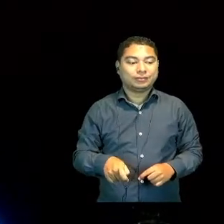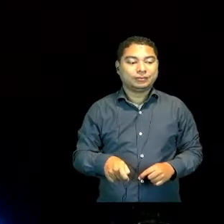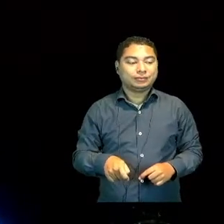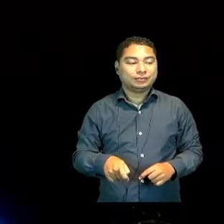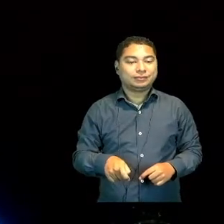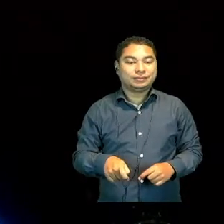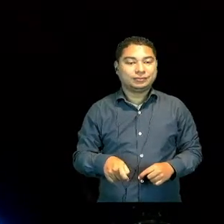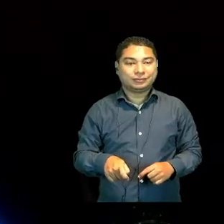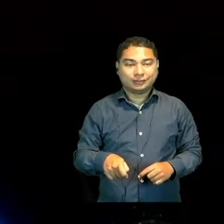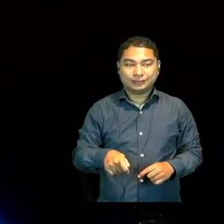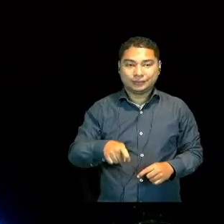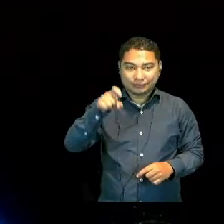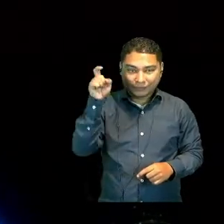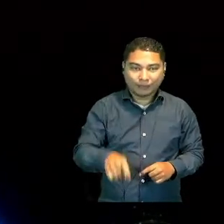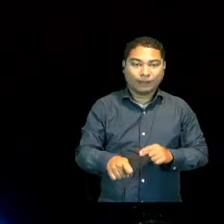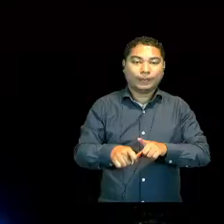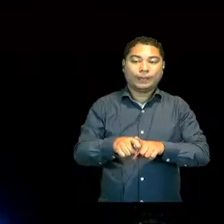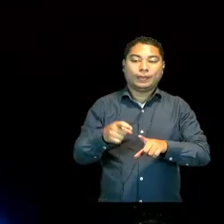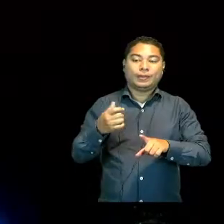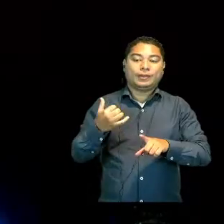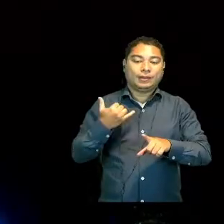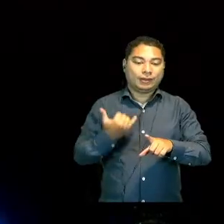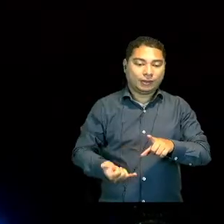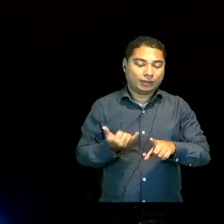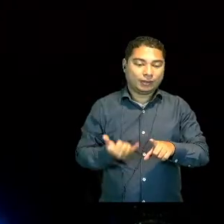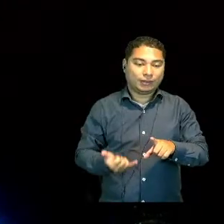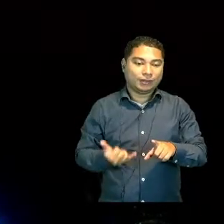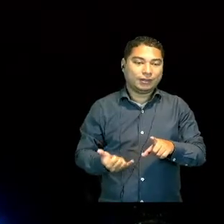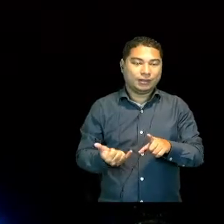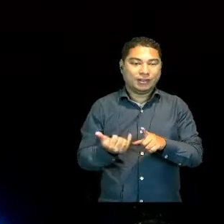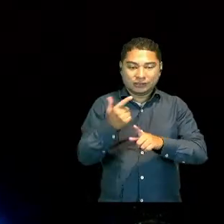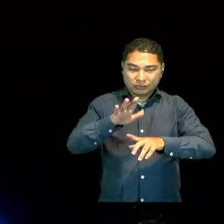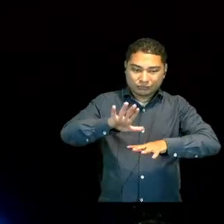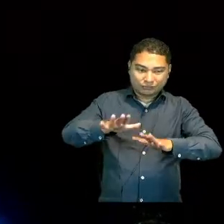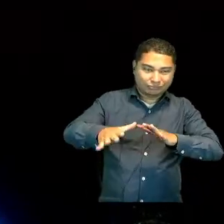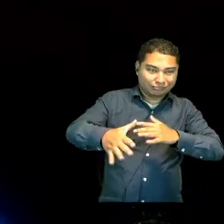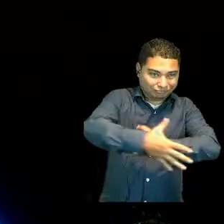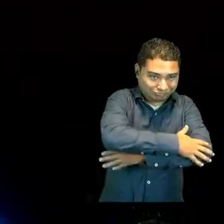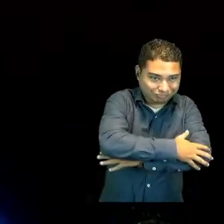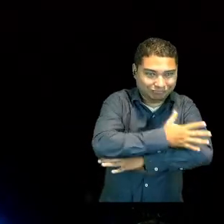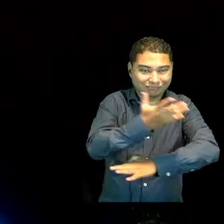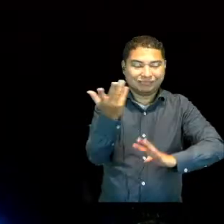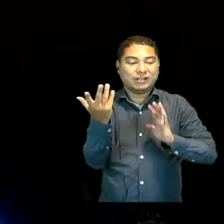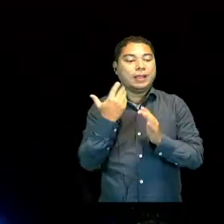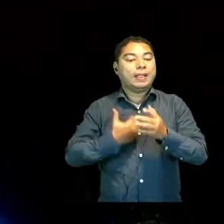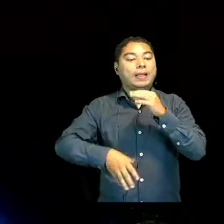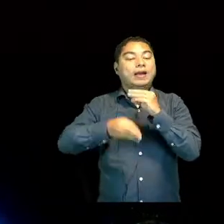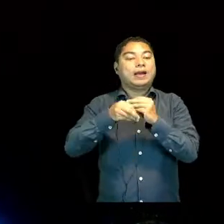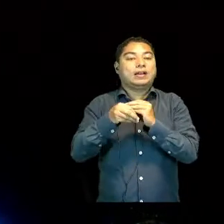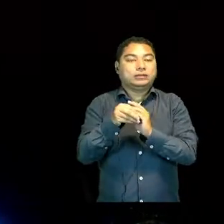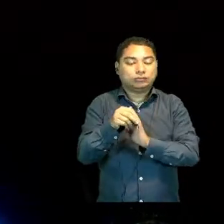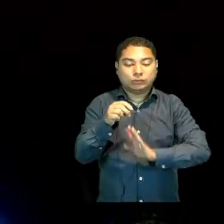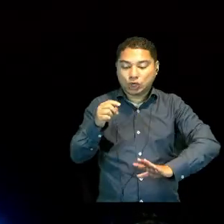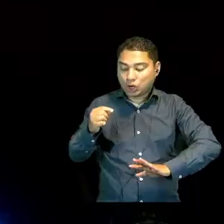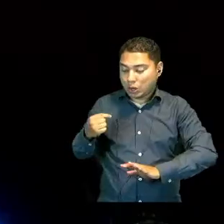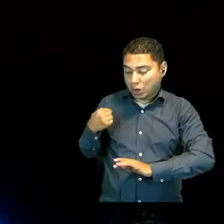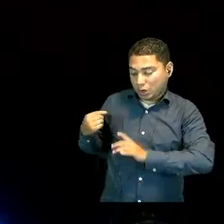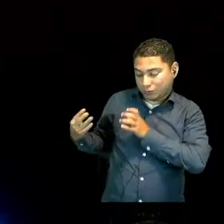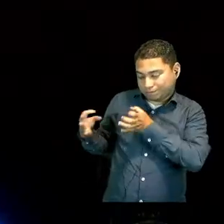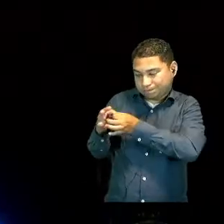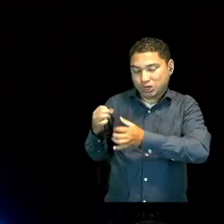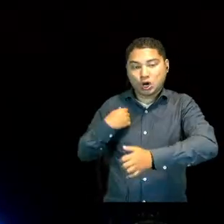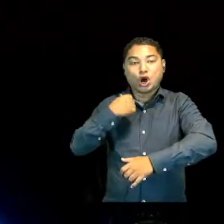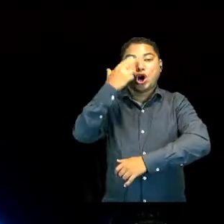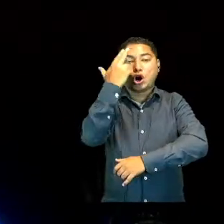us recommit. Let us ensure the continuation of our collective